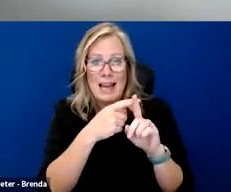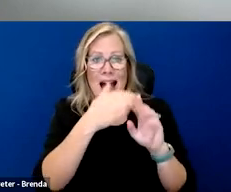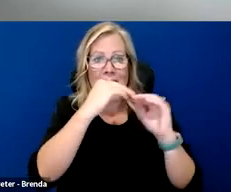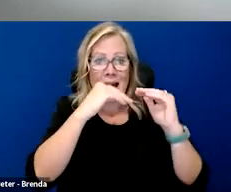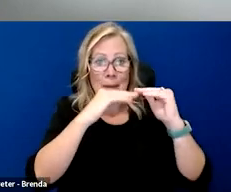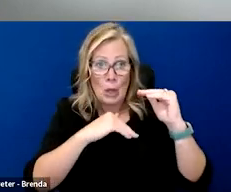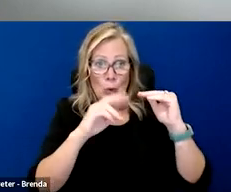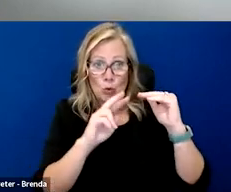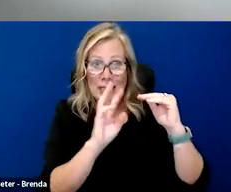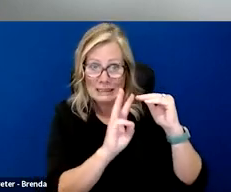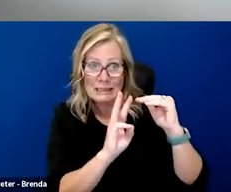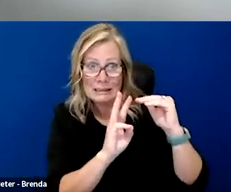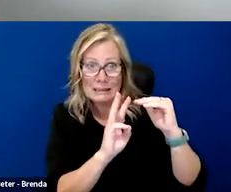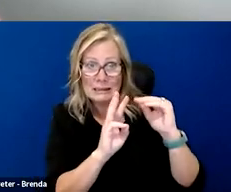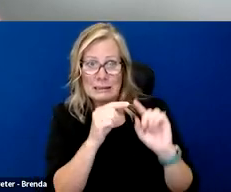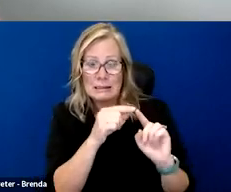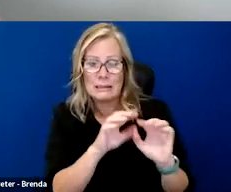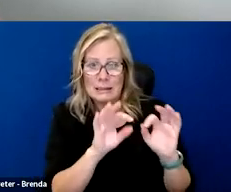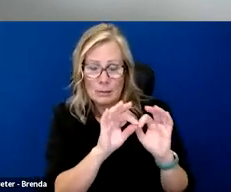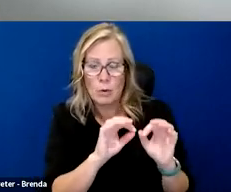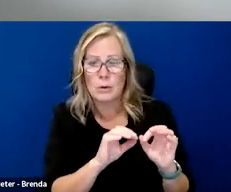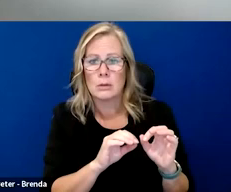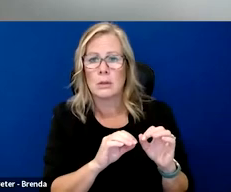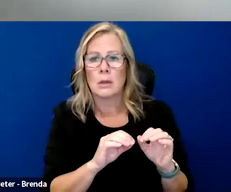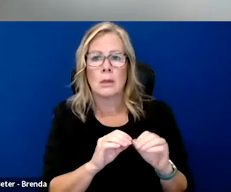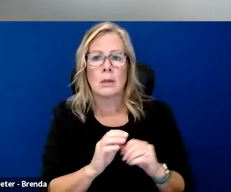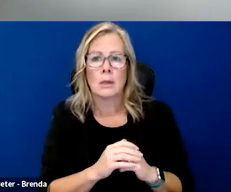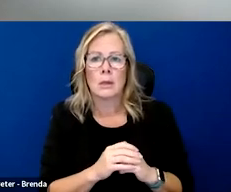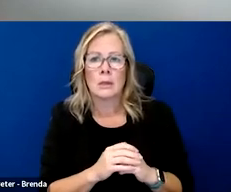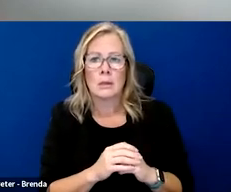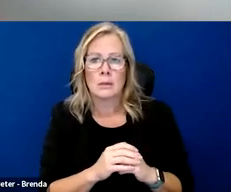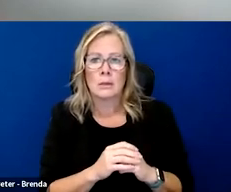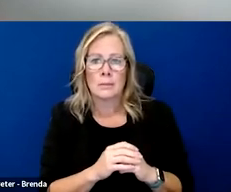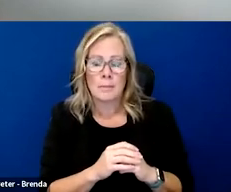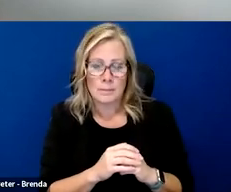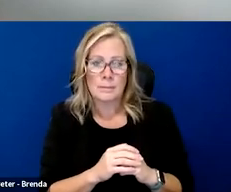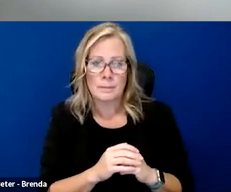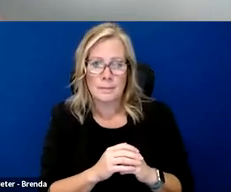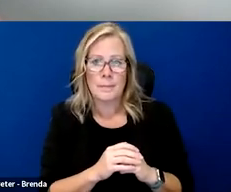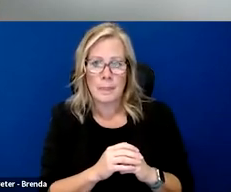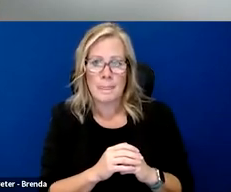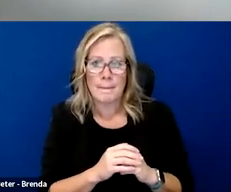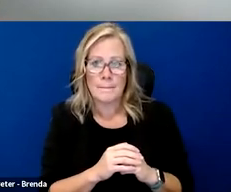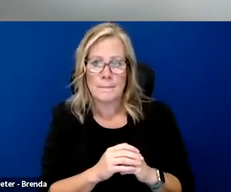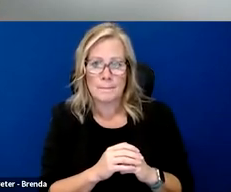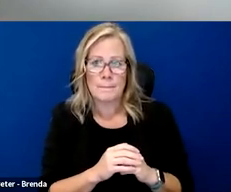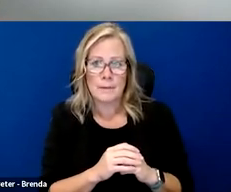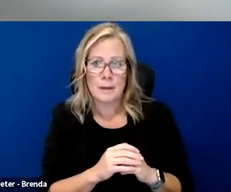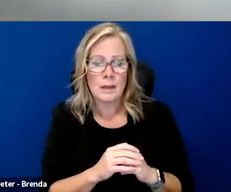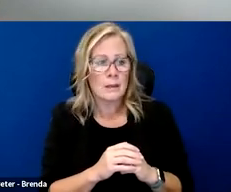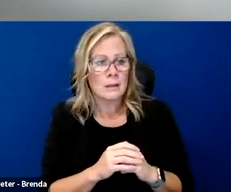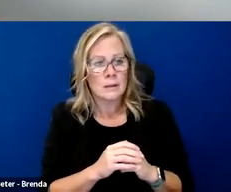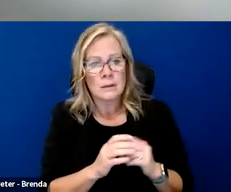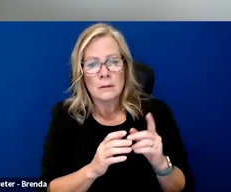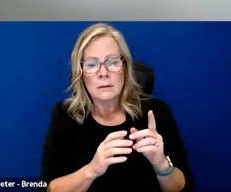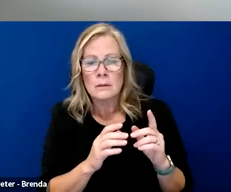where we think should not be major health impacts, we should generally be able to avoid those sorts